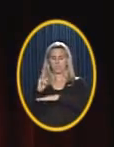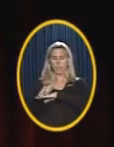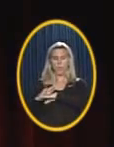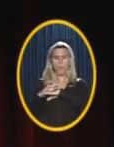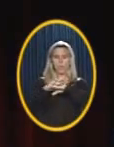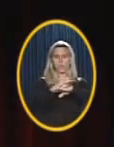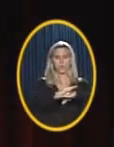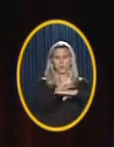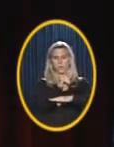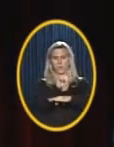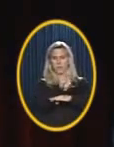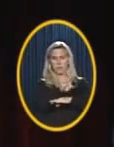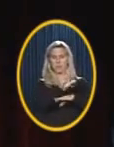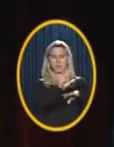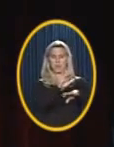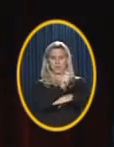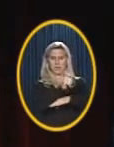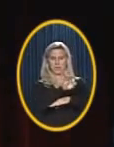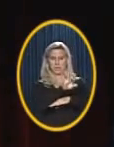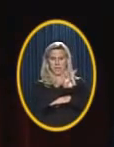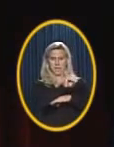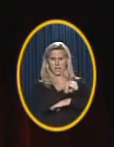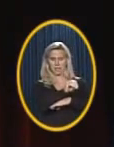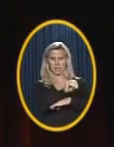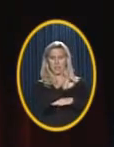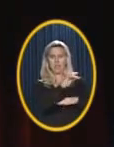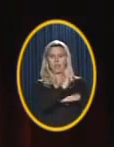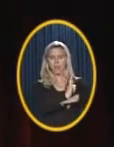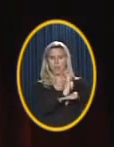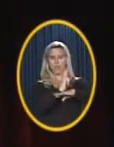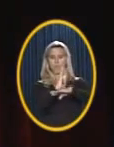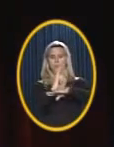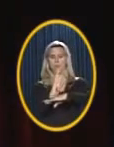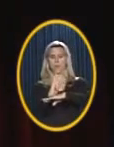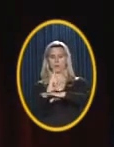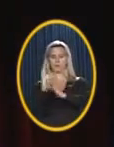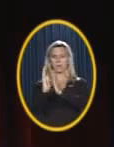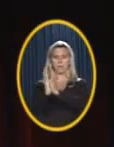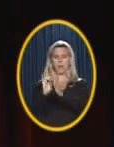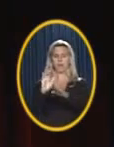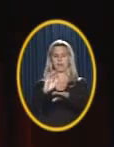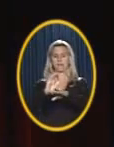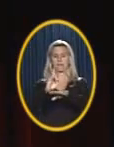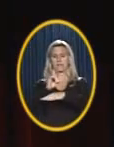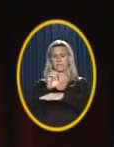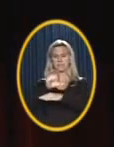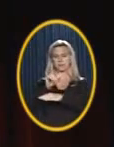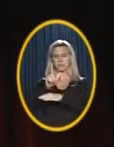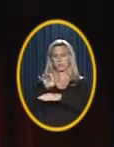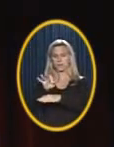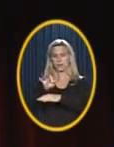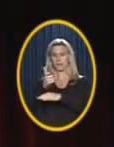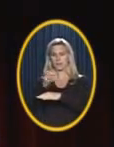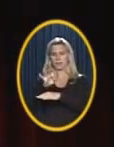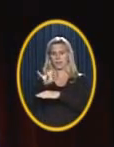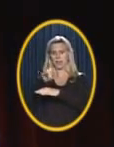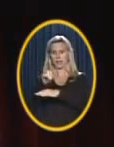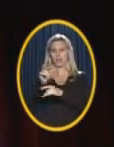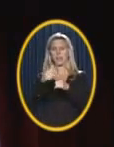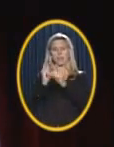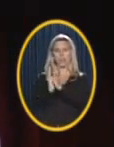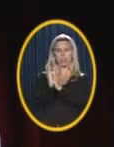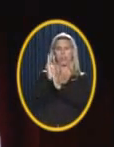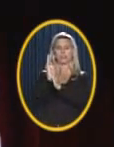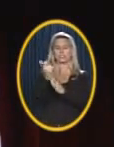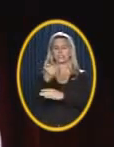on November the 24th, 1980, rolled to the pad on December the 29th, 1980, and then launched on April